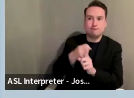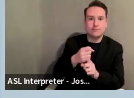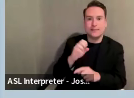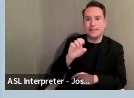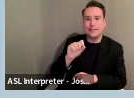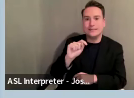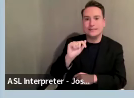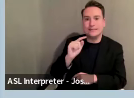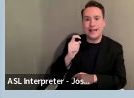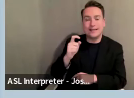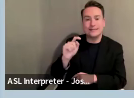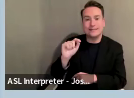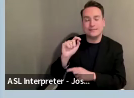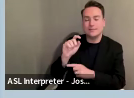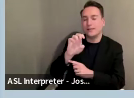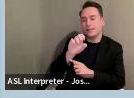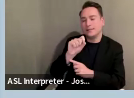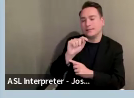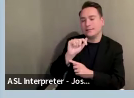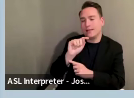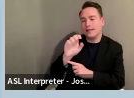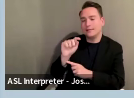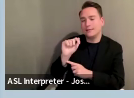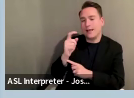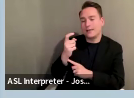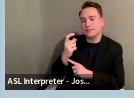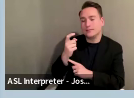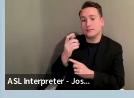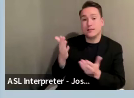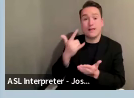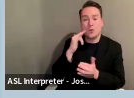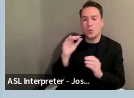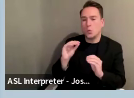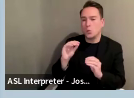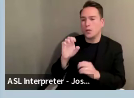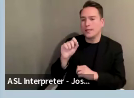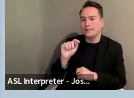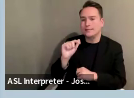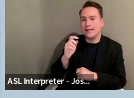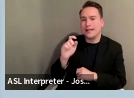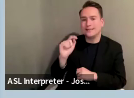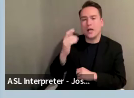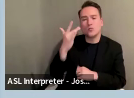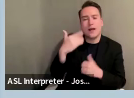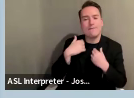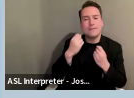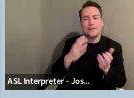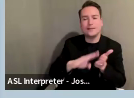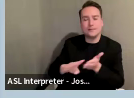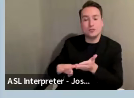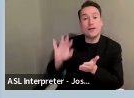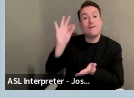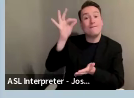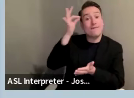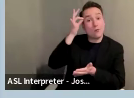are so high. California does not have an estate tax, and the federal estate tax limit states